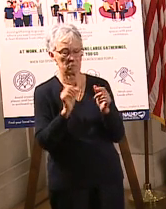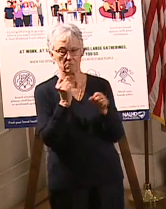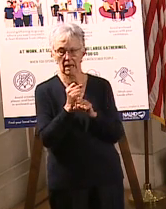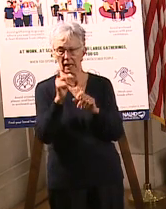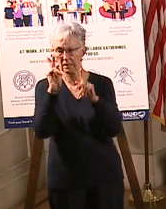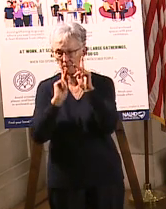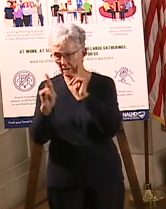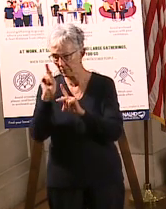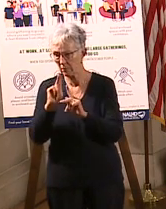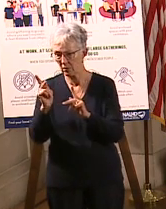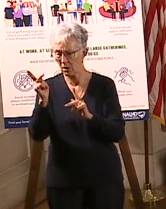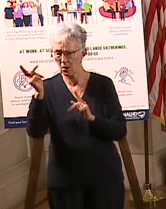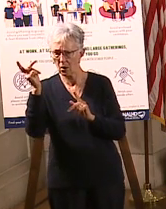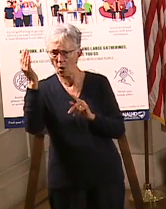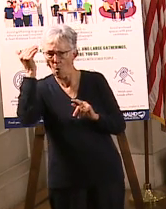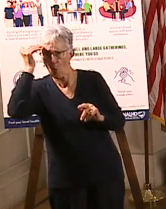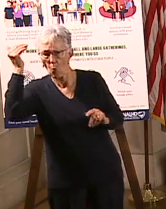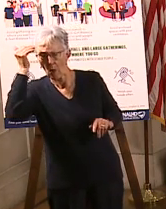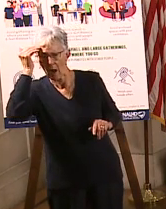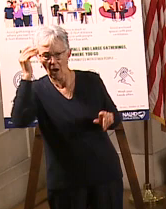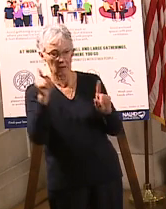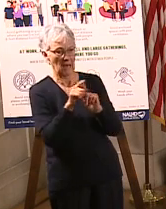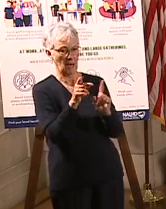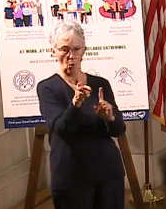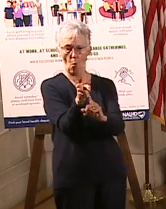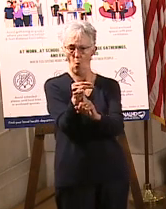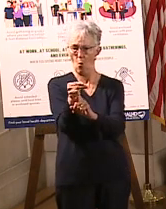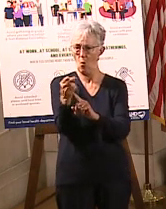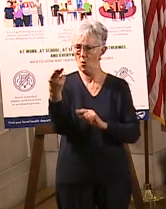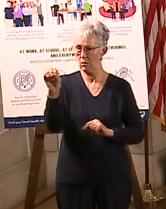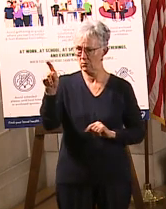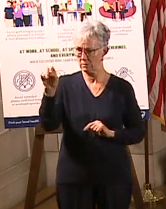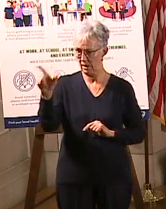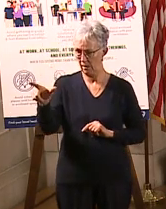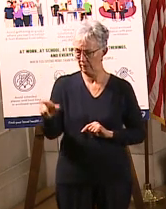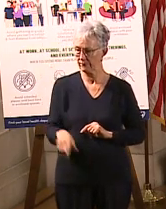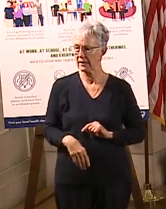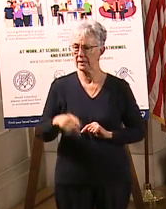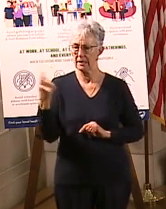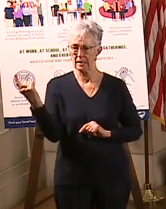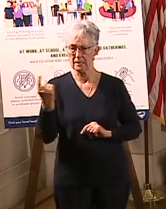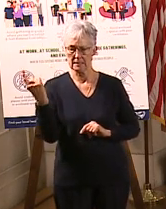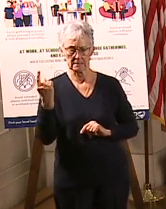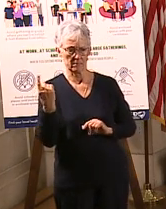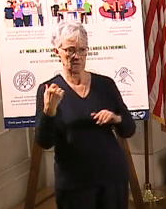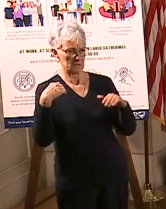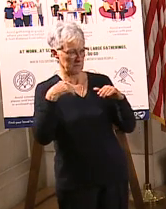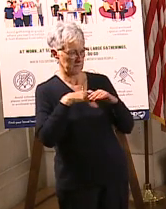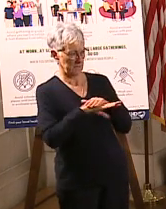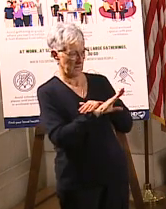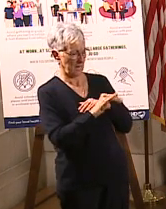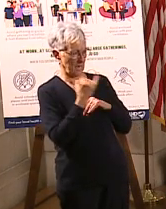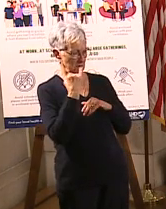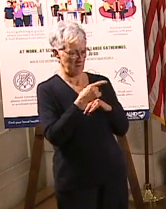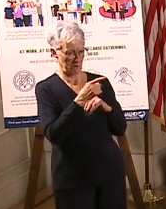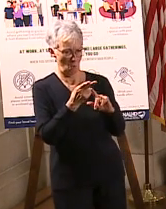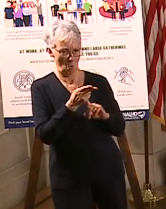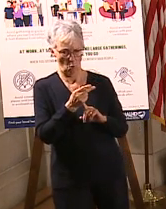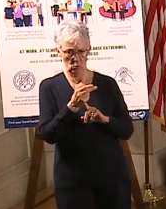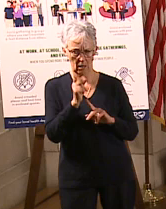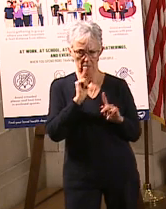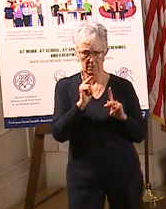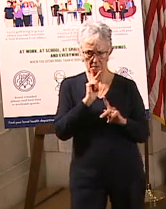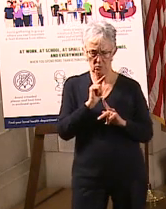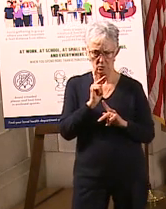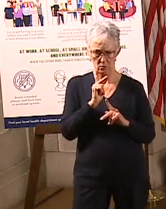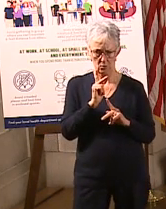example, in the hotel industry, and someone comes in, there's certain signs that if the hotel industry people are properly trained, they're going to pick up on that. But